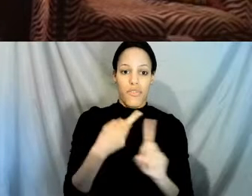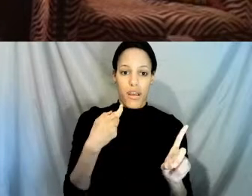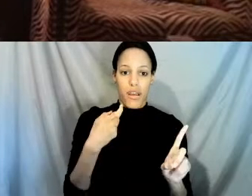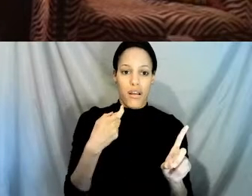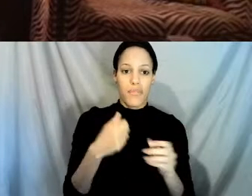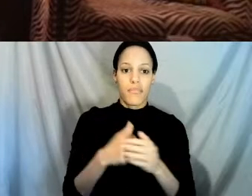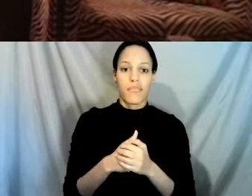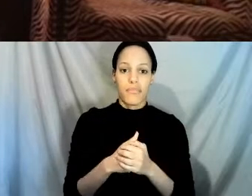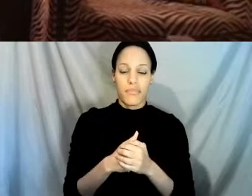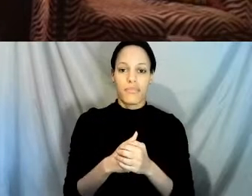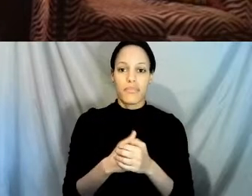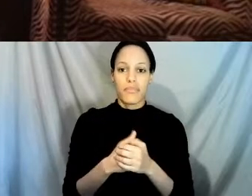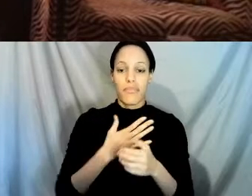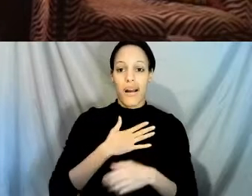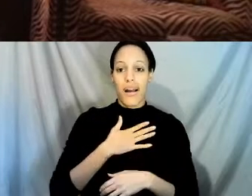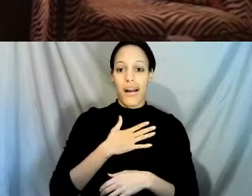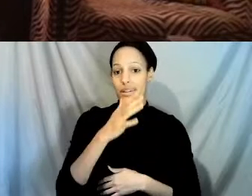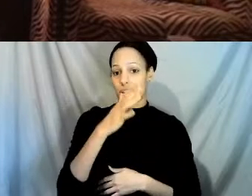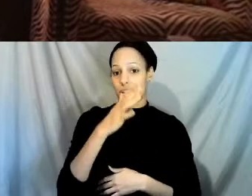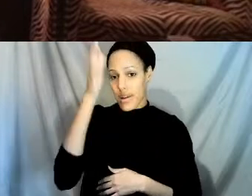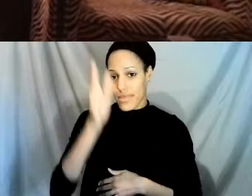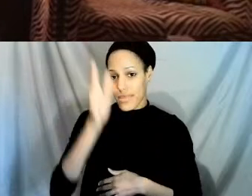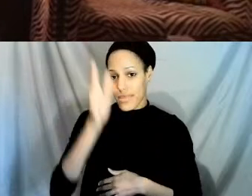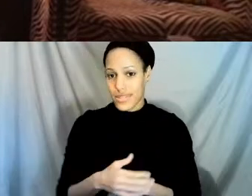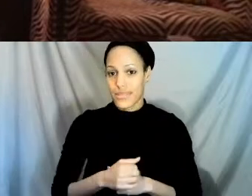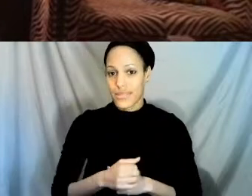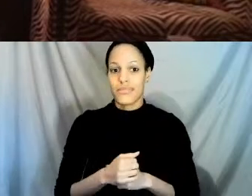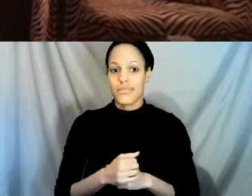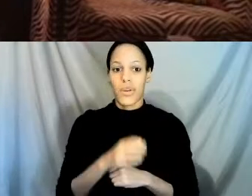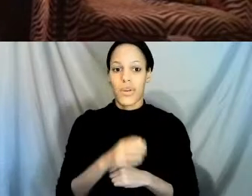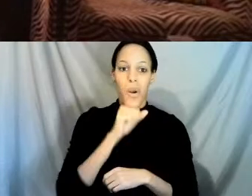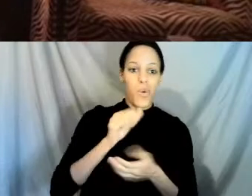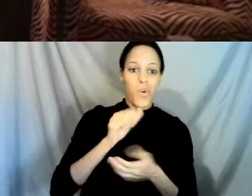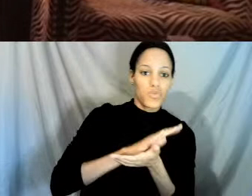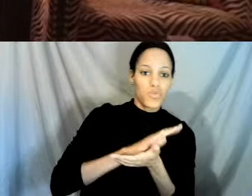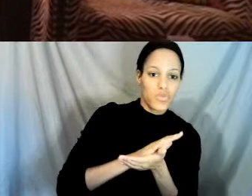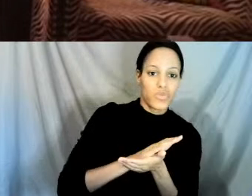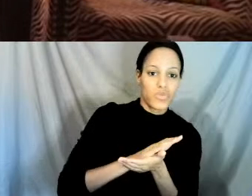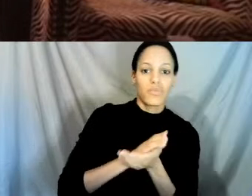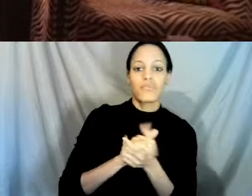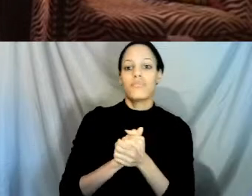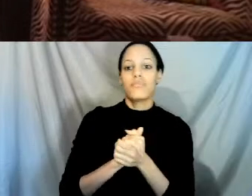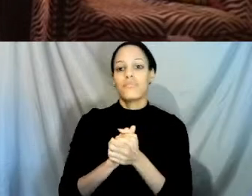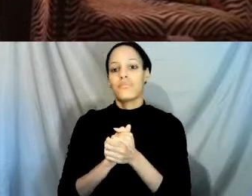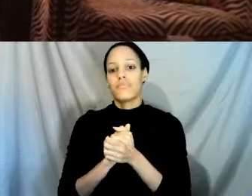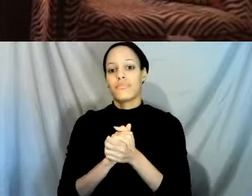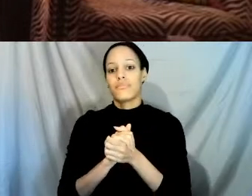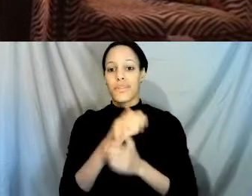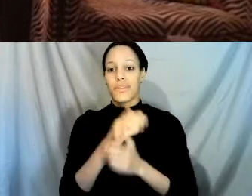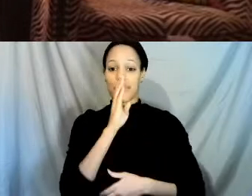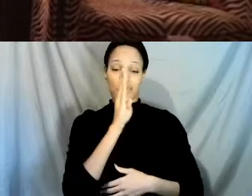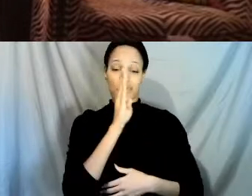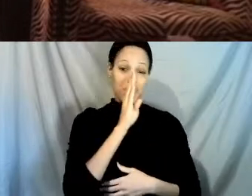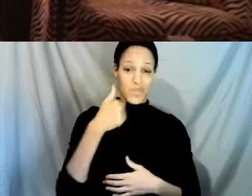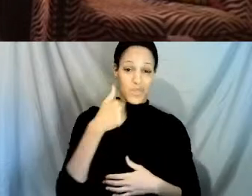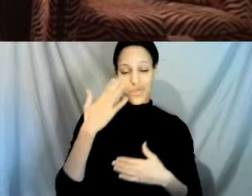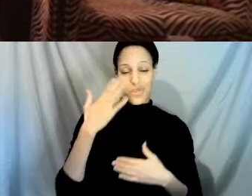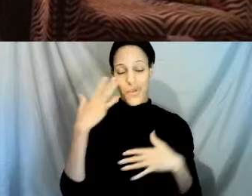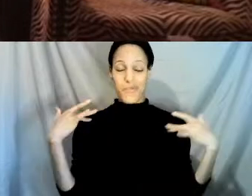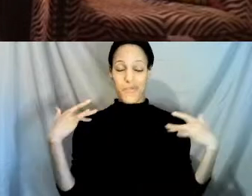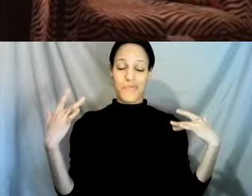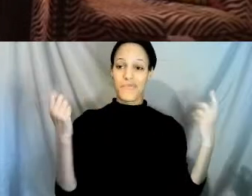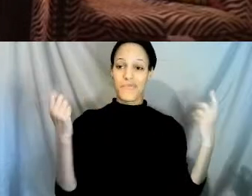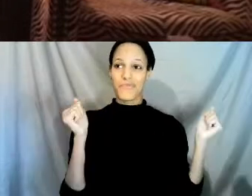my grandparents. Old school Southern Black folk bougie entrepreneurs.